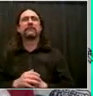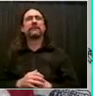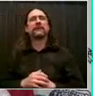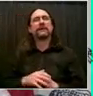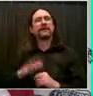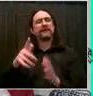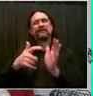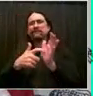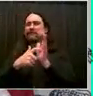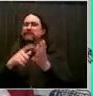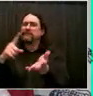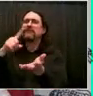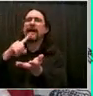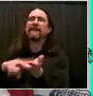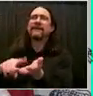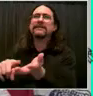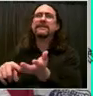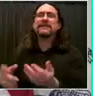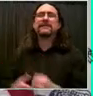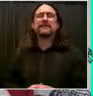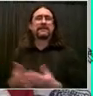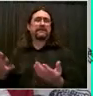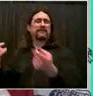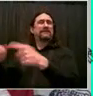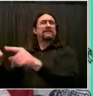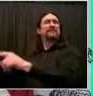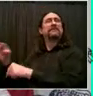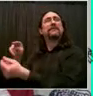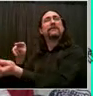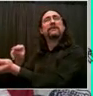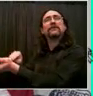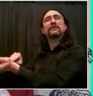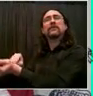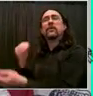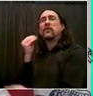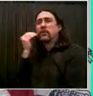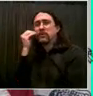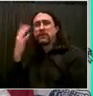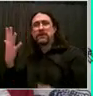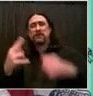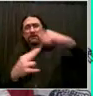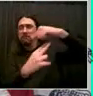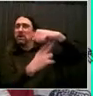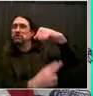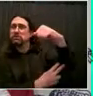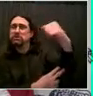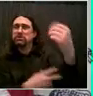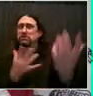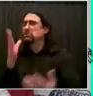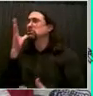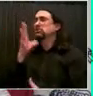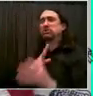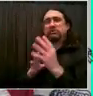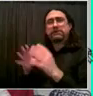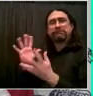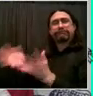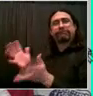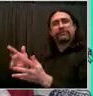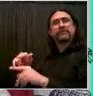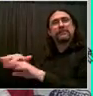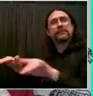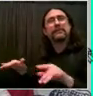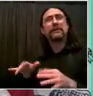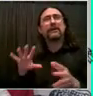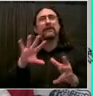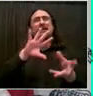it, there needs to be an investigation of why a senior official in the governor's office clearly tried to link vaccine